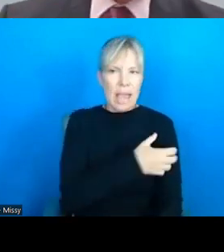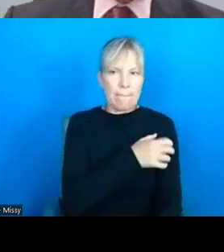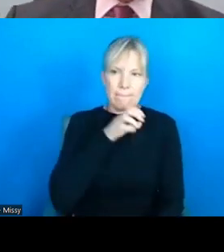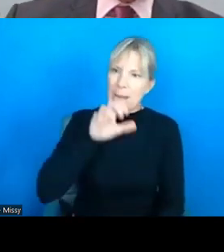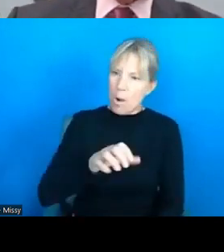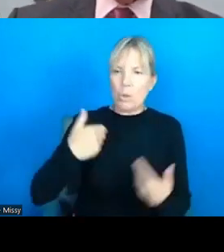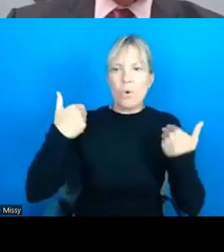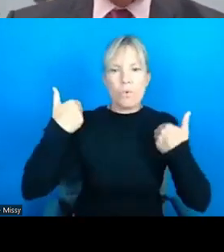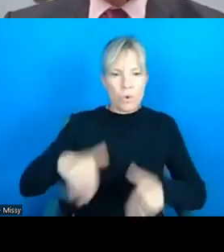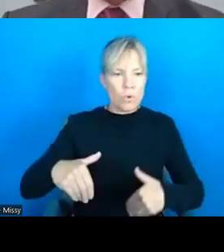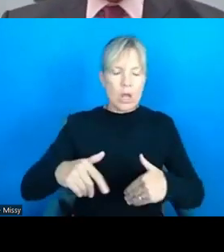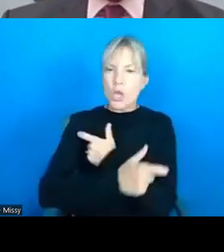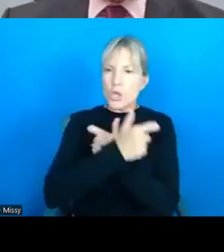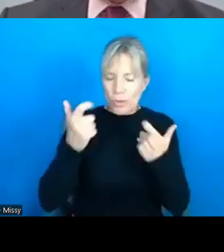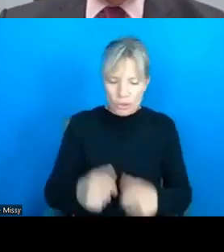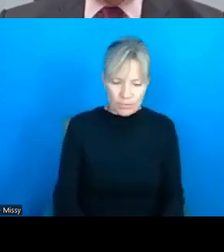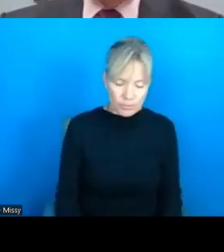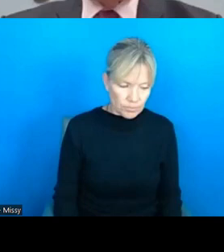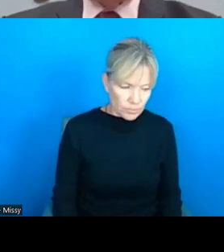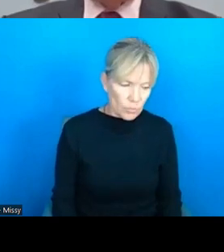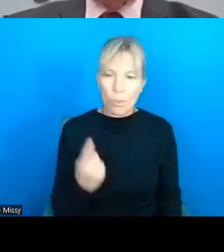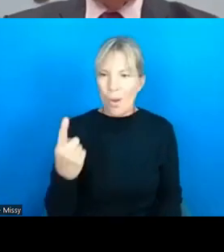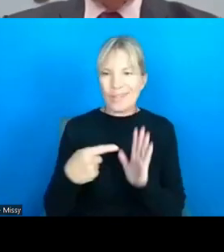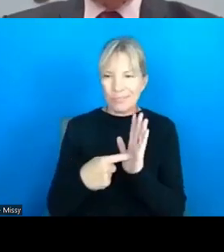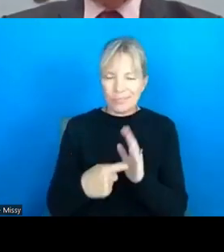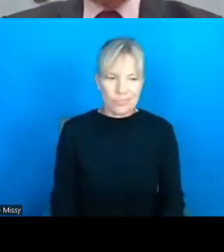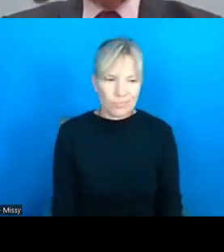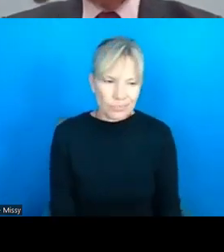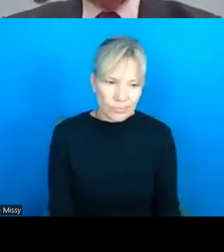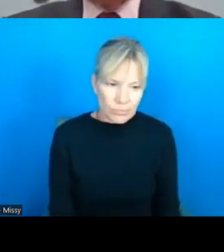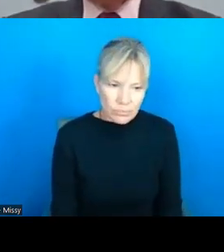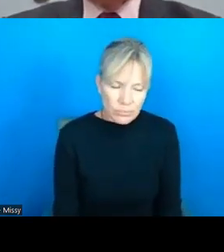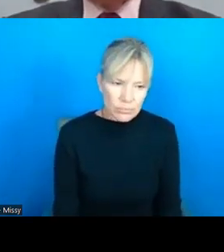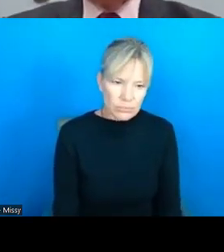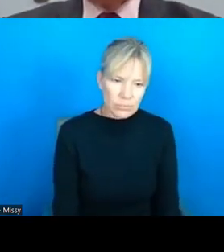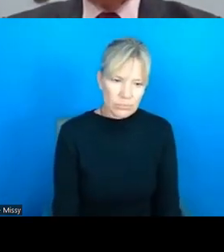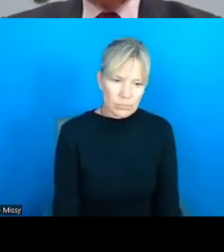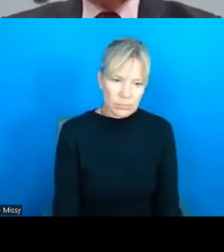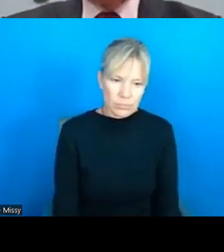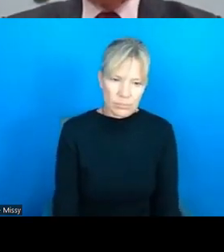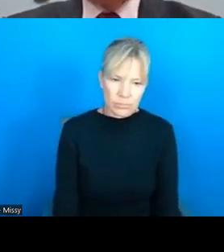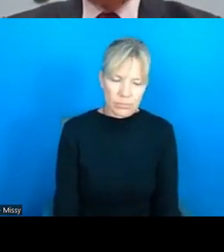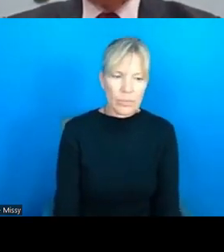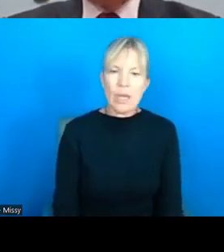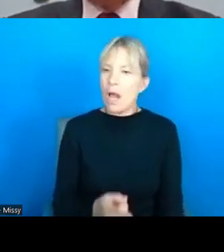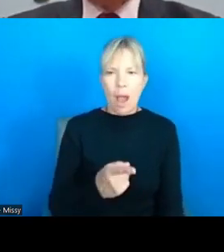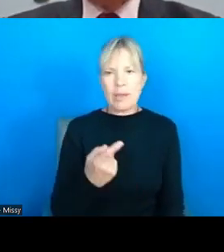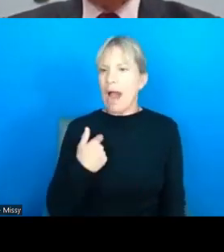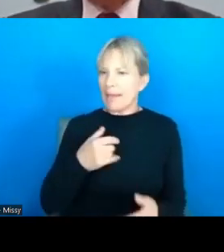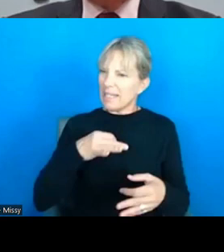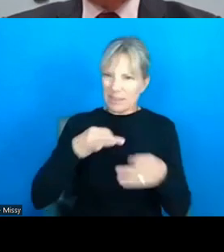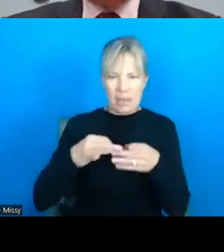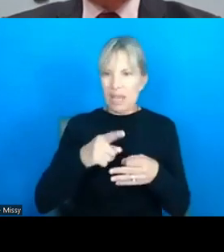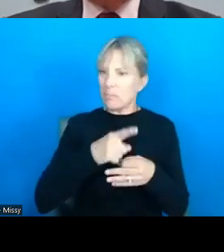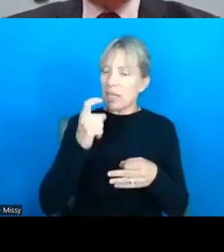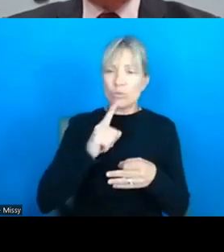was huge. And one example that I can talk about, because we were entrenched in it all